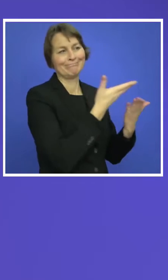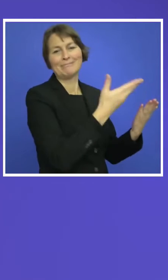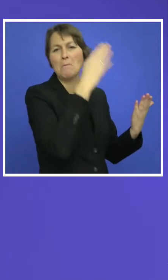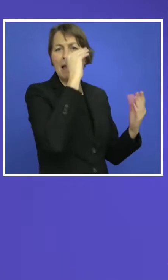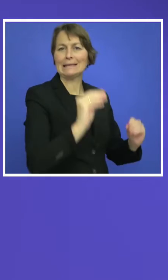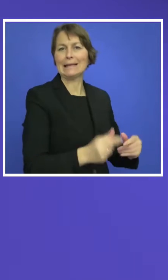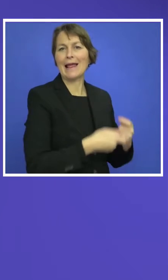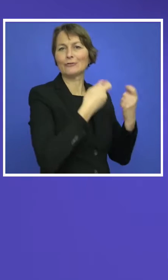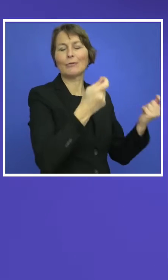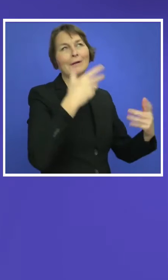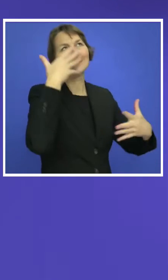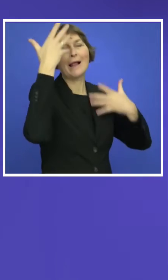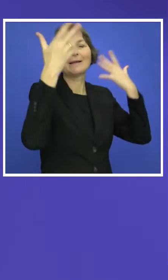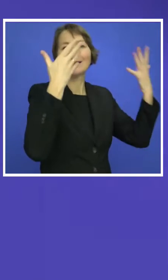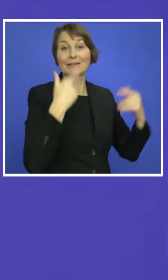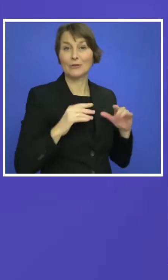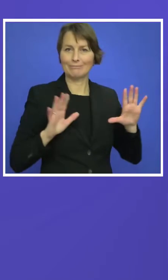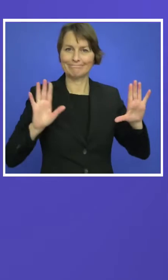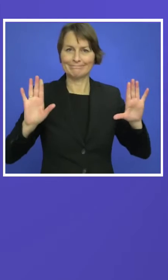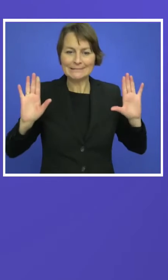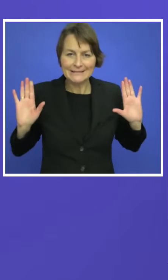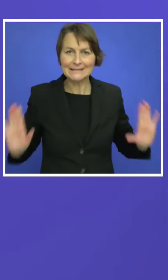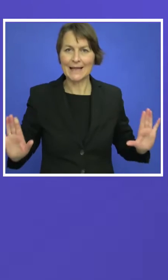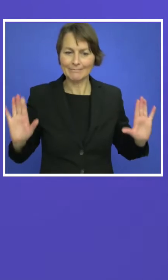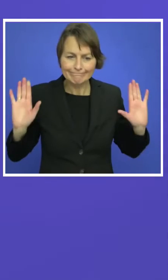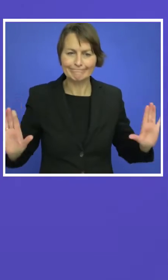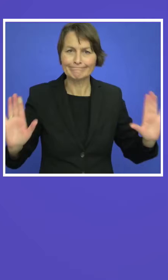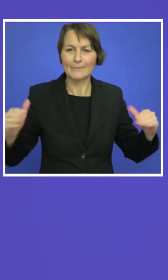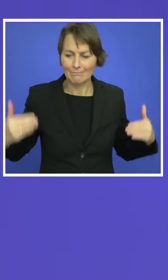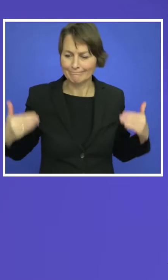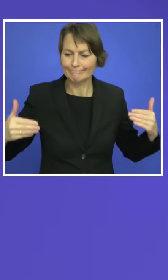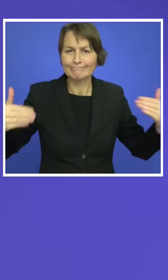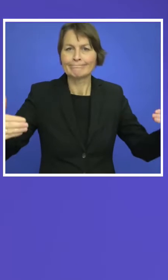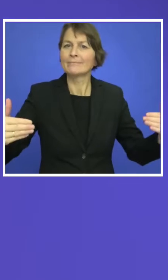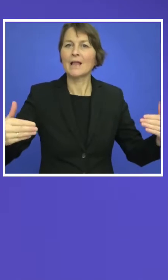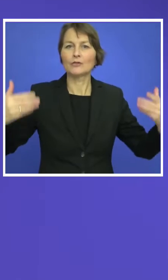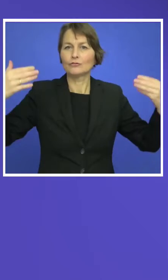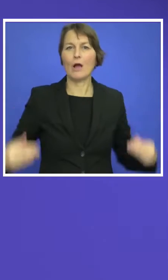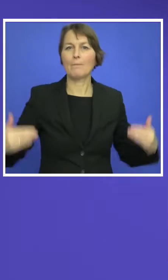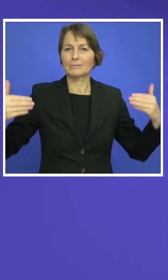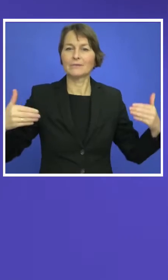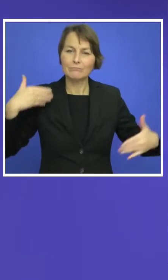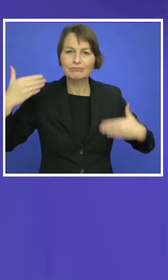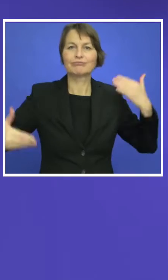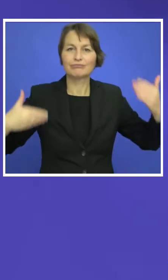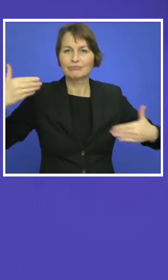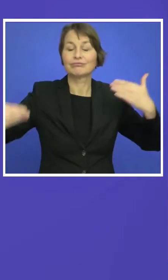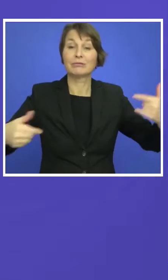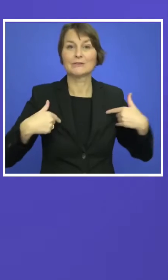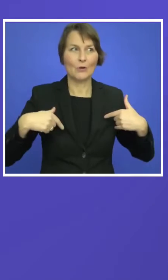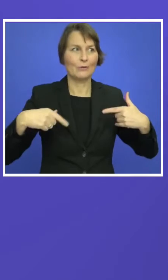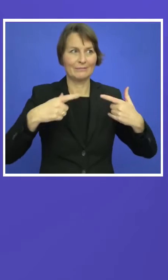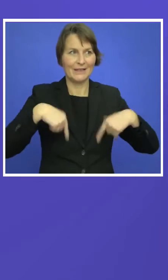these stereotypes and dichotomies go on. What all of them do to us, and I think that's what matters,